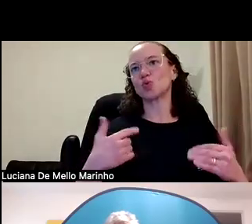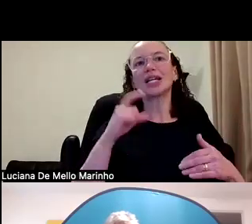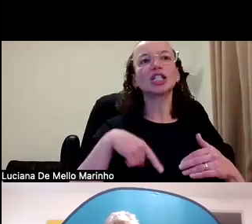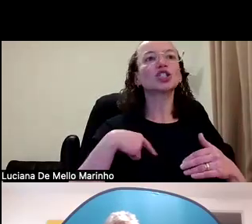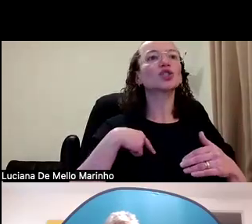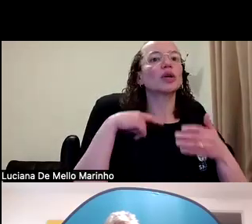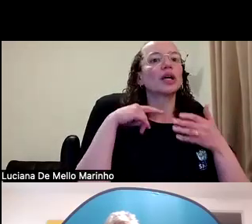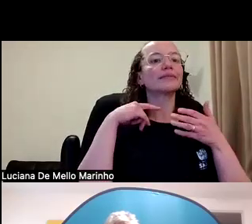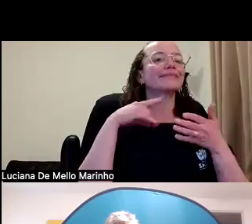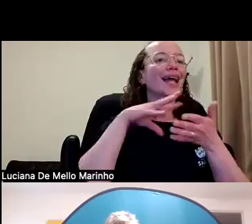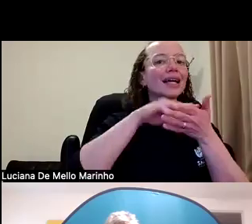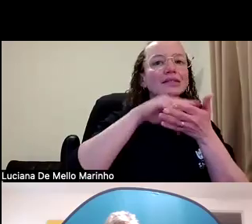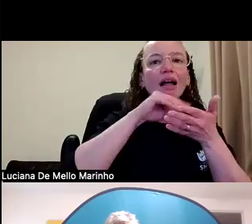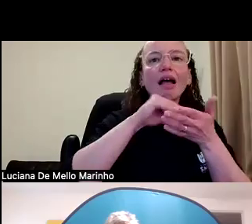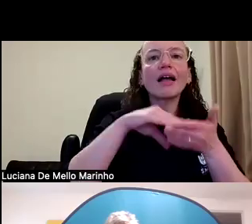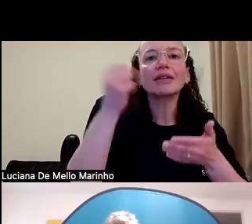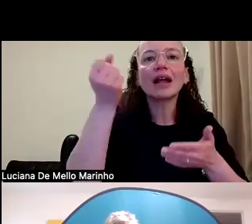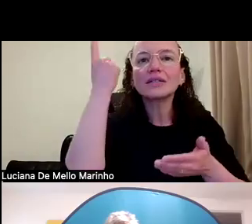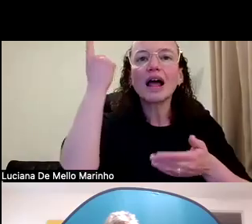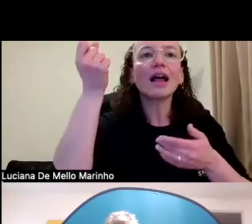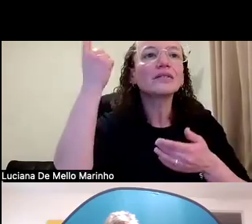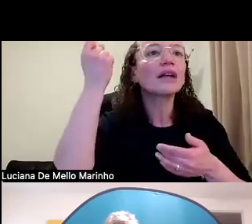situation may be,